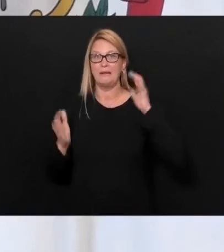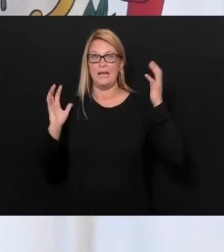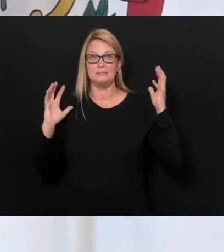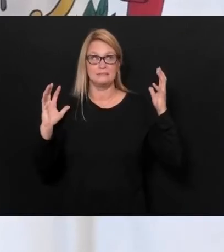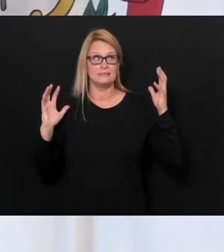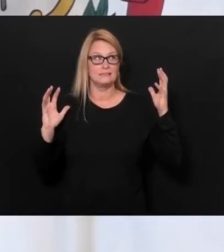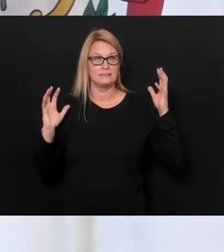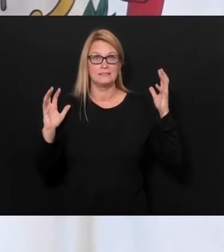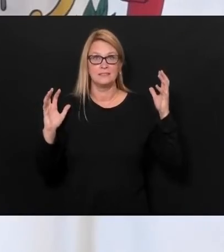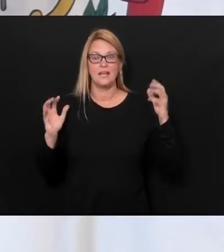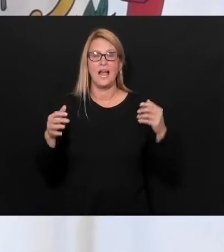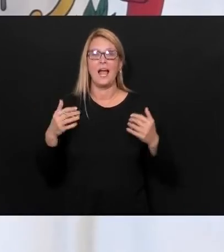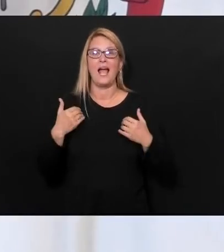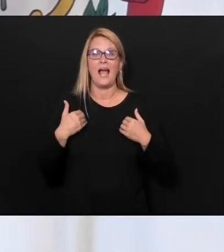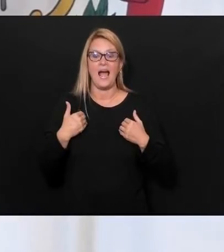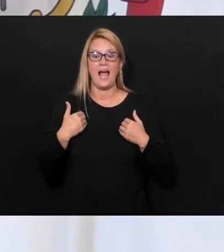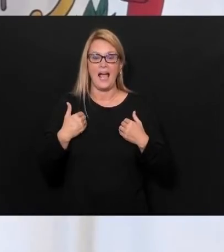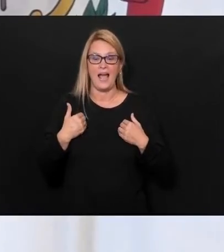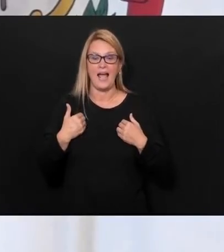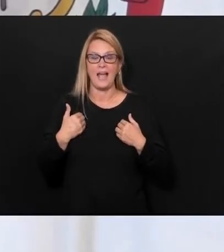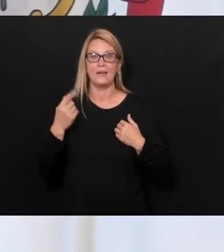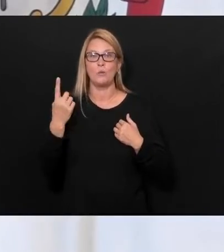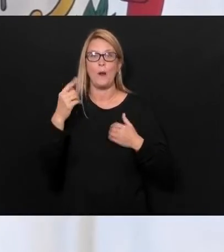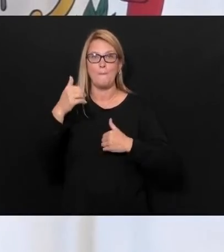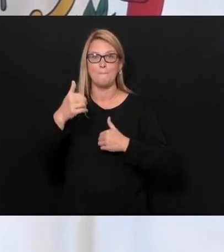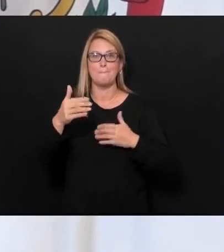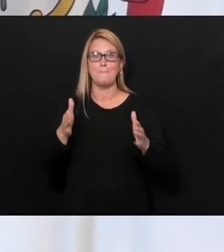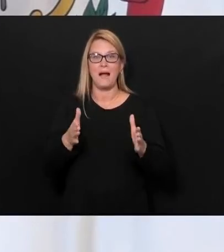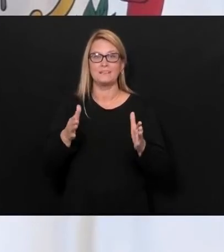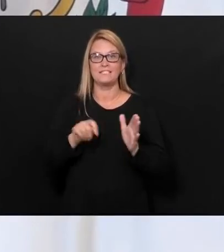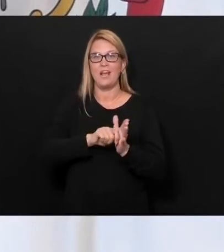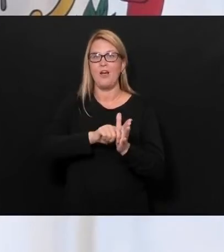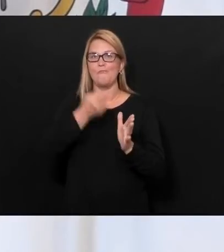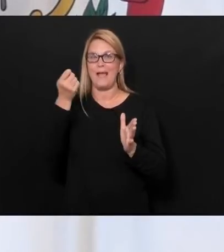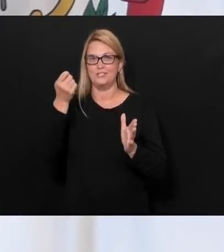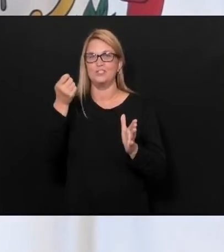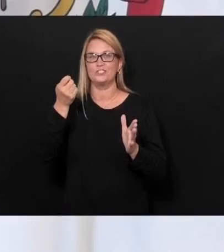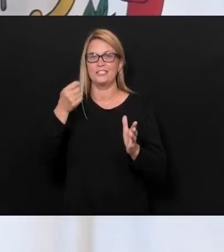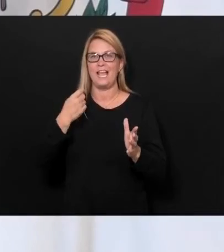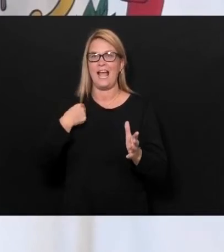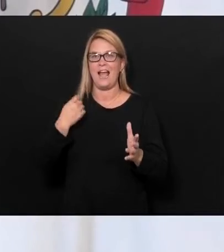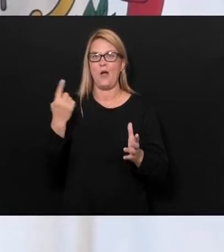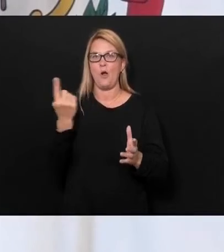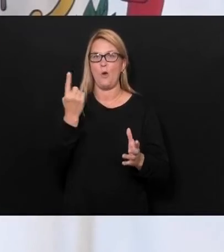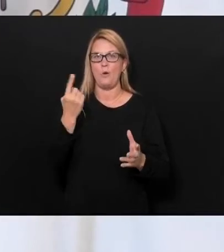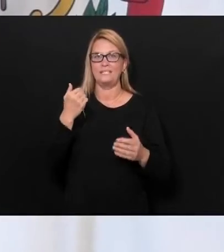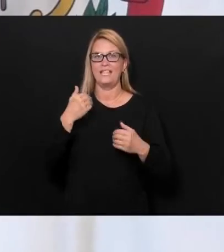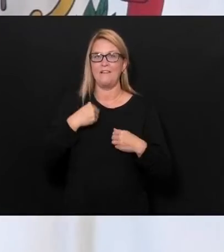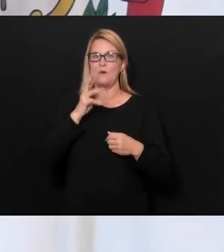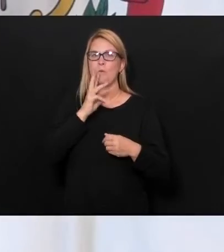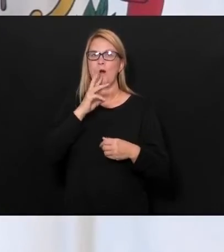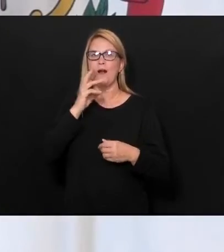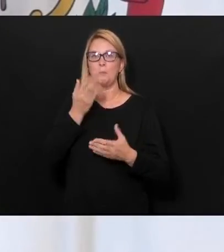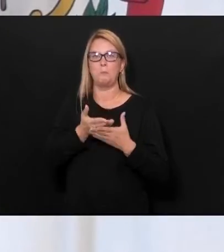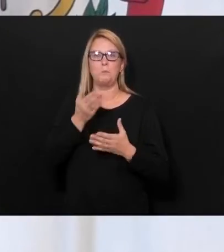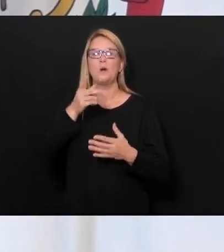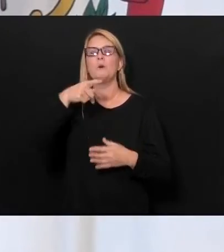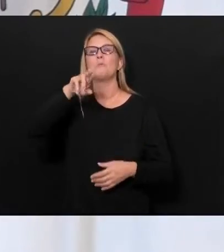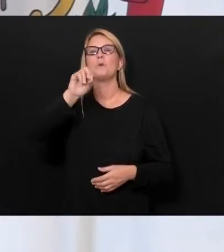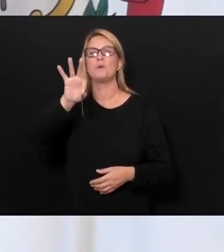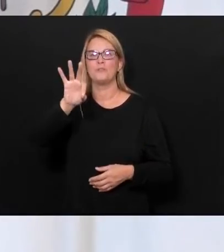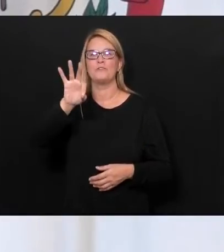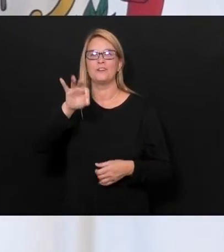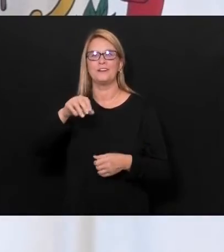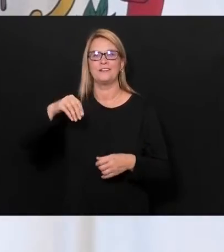I happened to have a box of matches that I always carried with me in the side waterproof area of my hunting